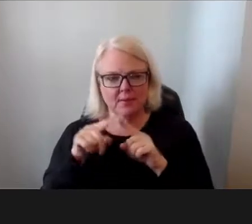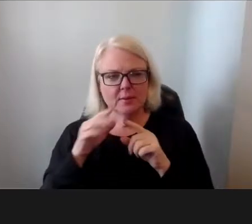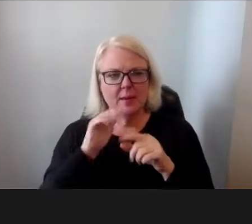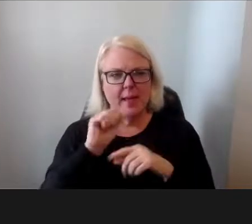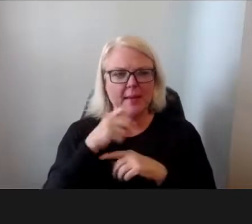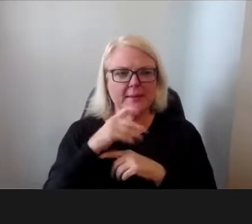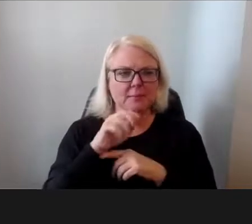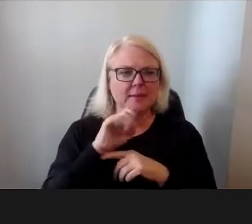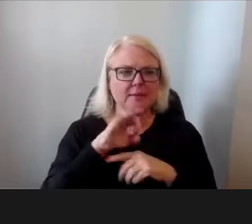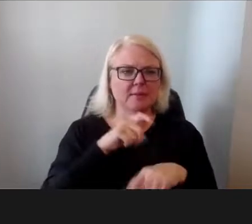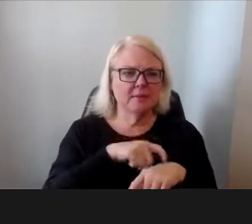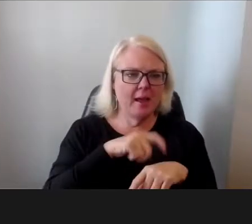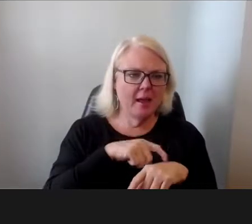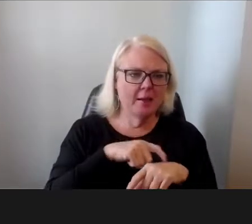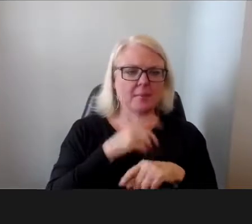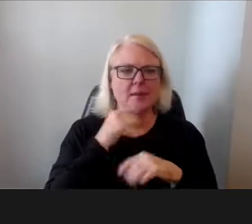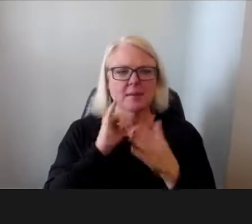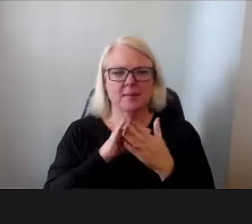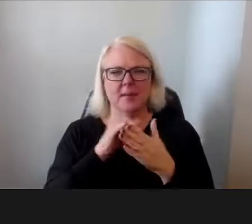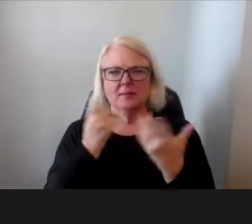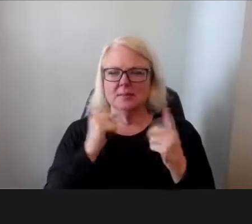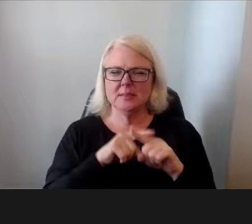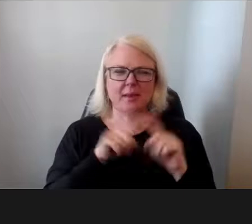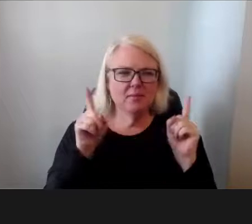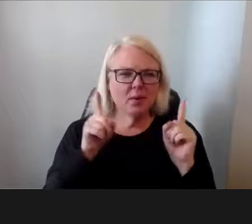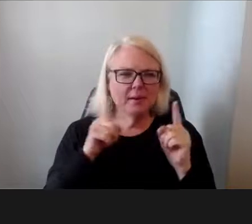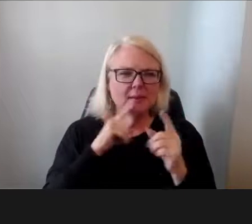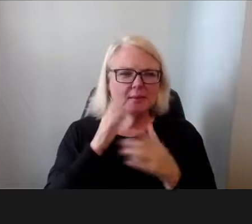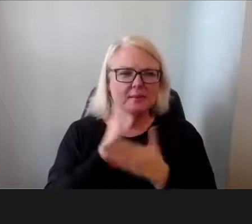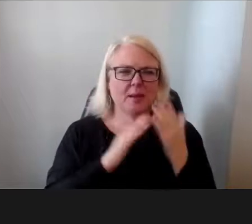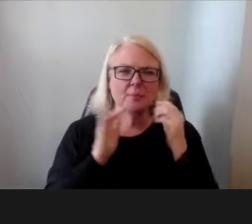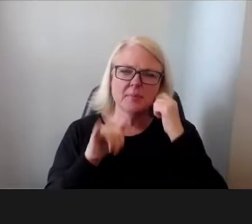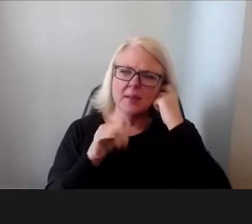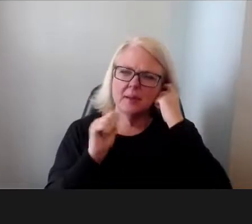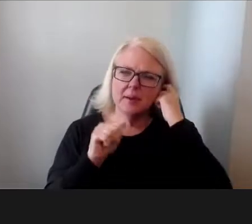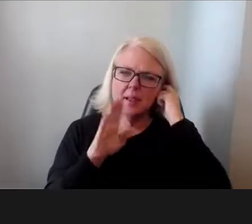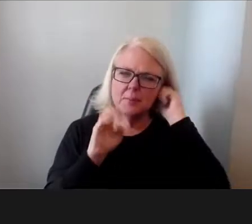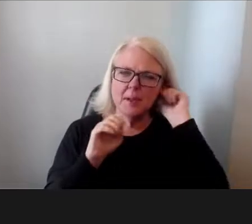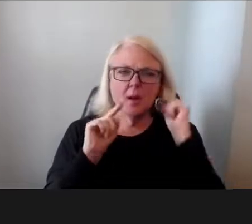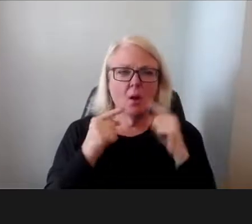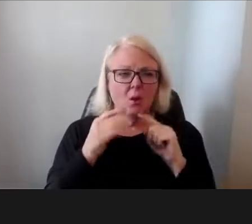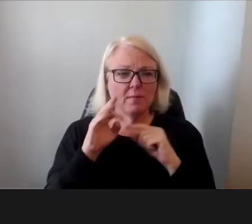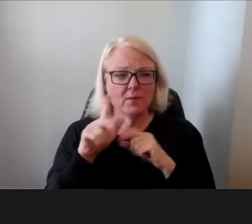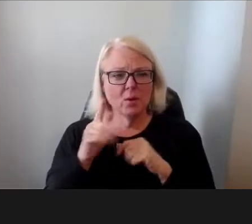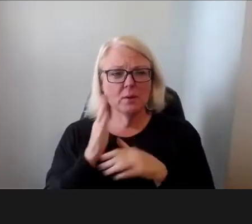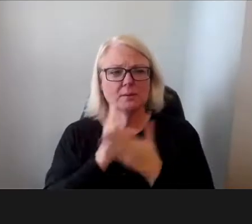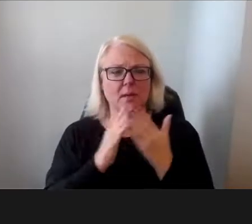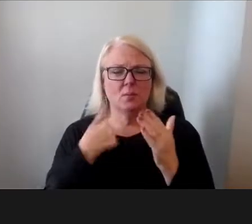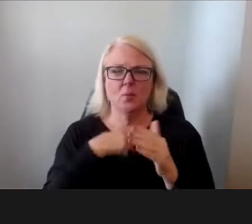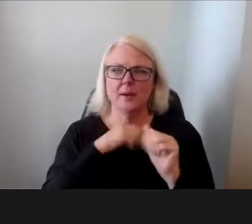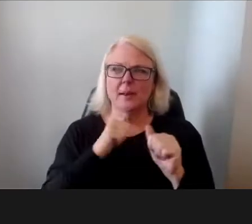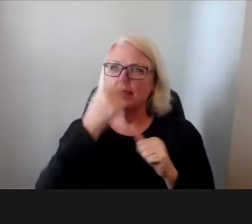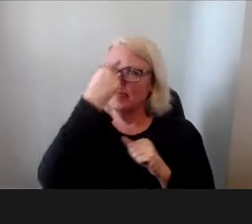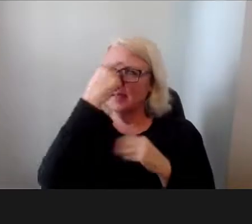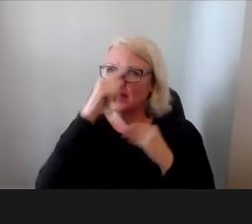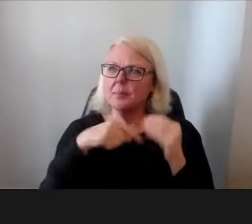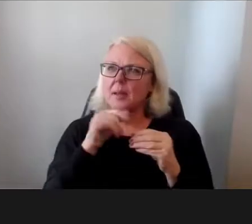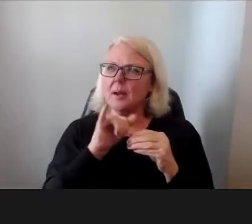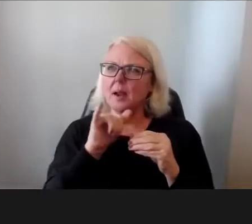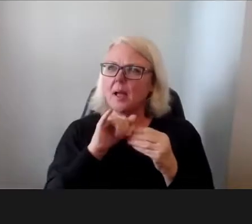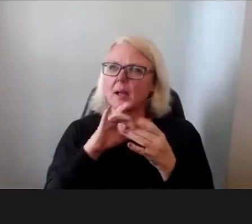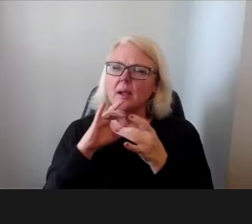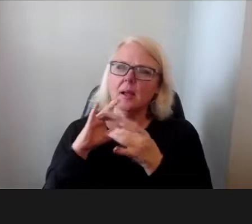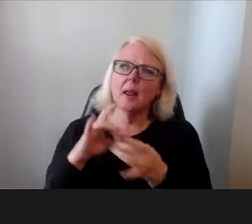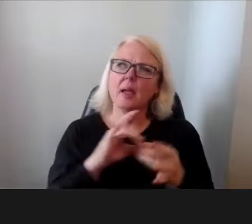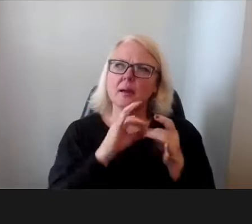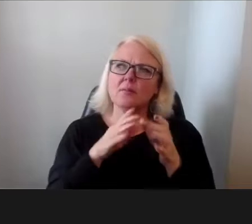academe that are unusual, some that can be quite harmful, and then some that we can think about as collective